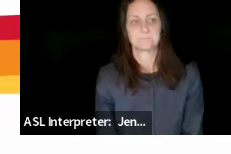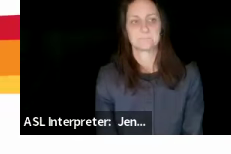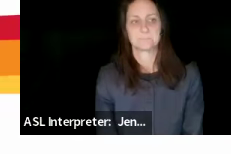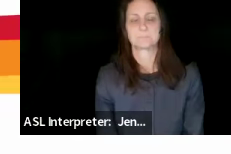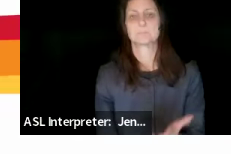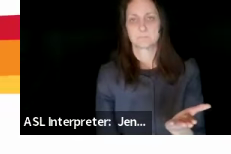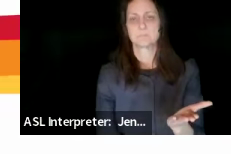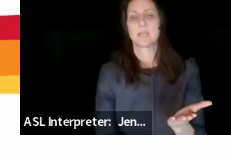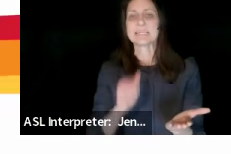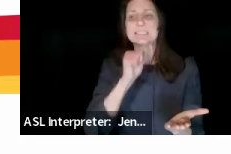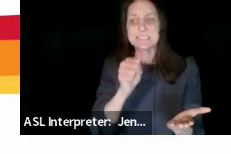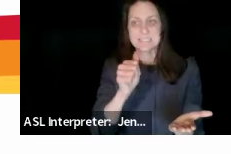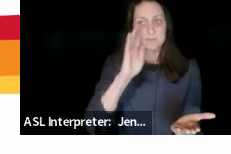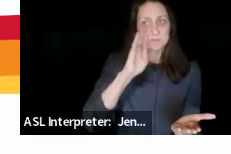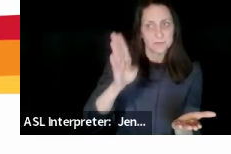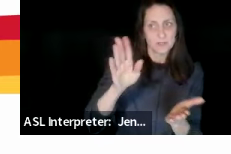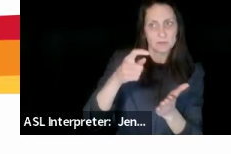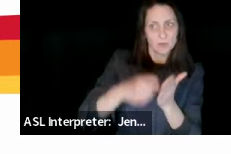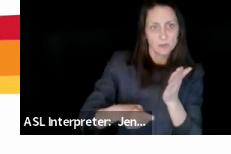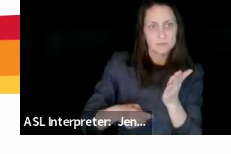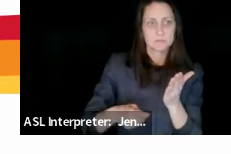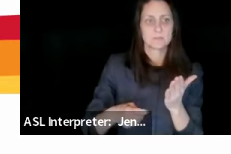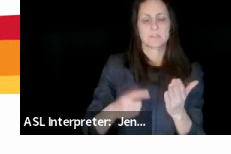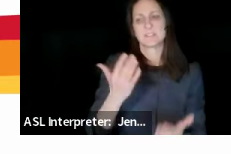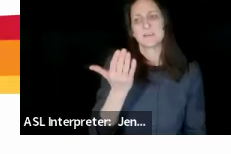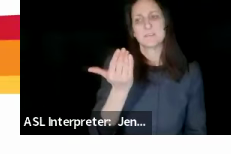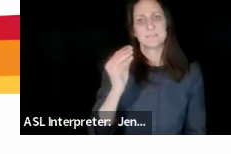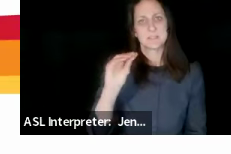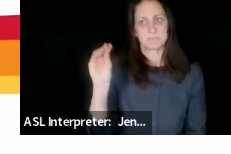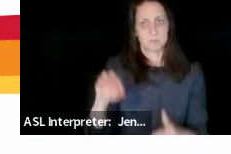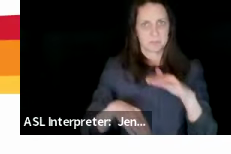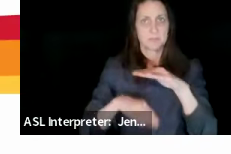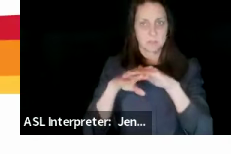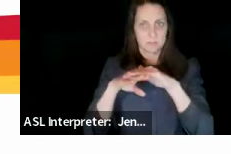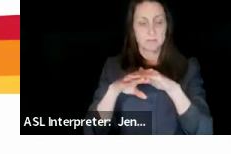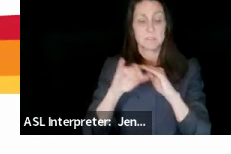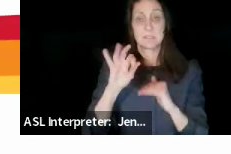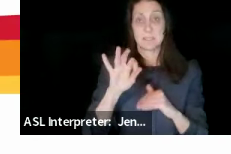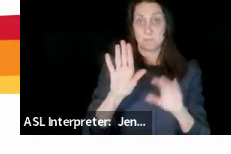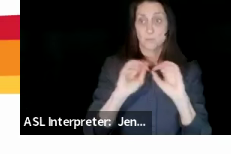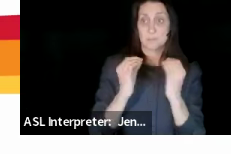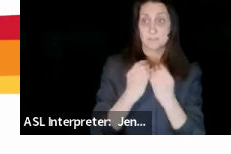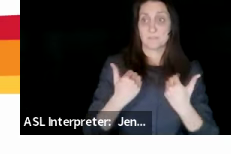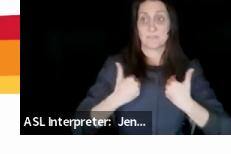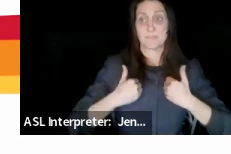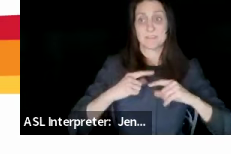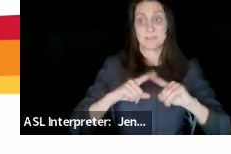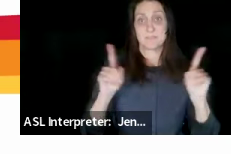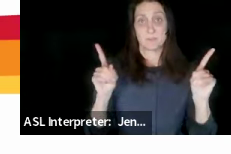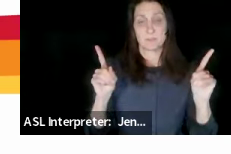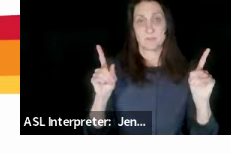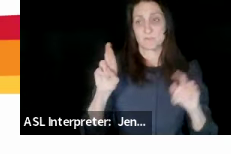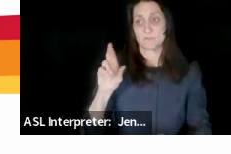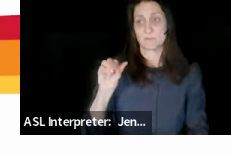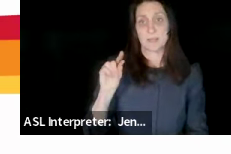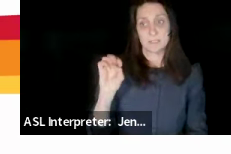the indirect cost is a rate of no more than 15%. If your organization has you're allowed a different rate,